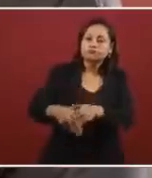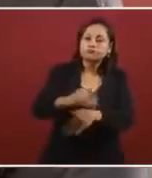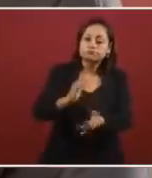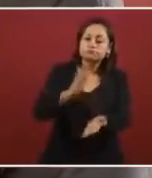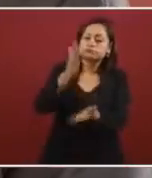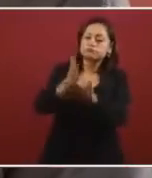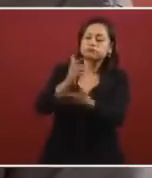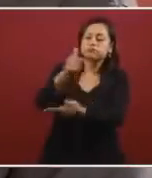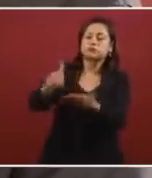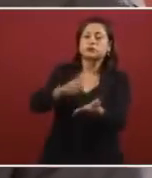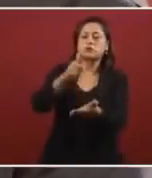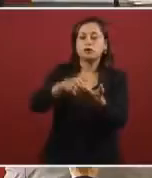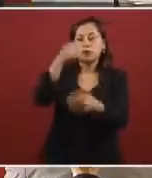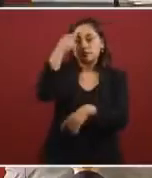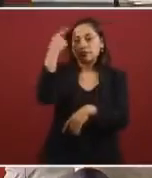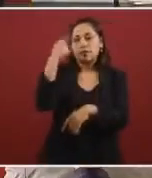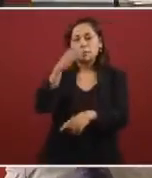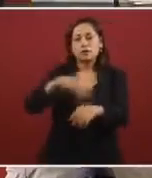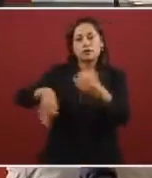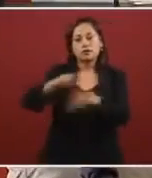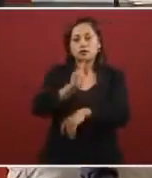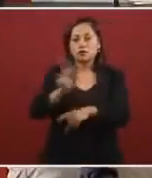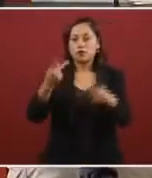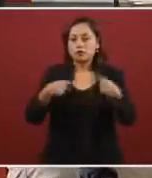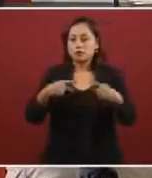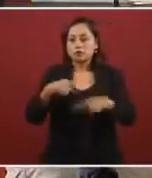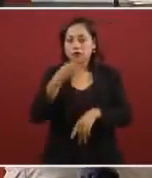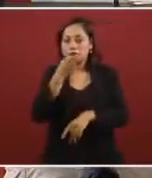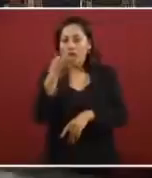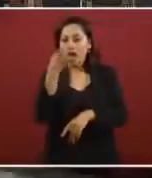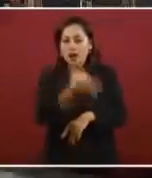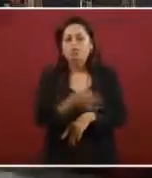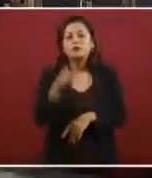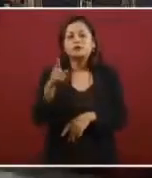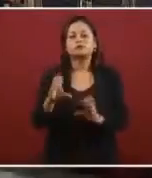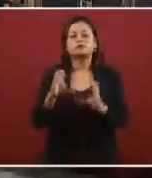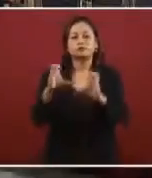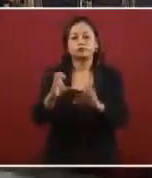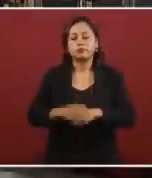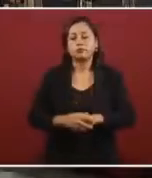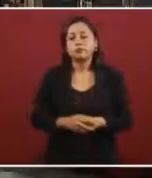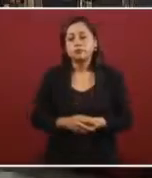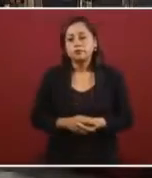case. But they will offer security to all the people involved.